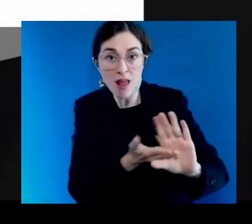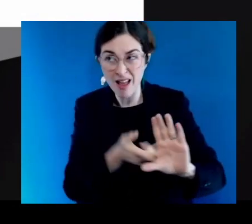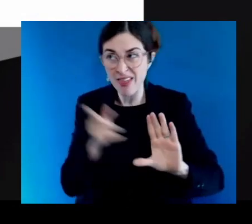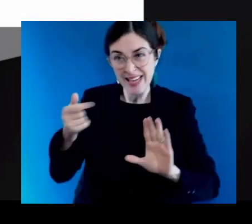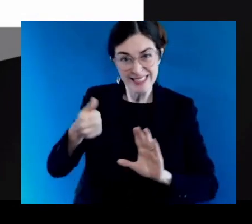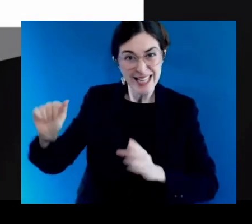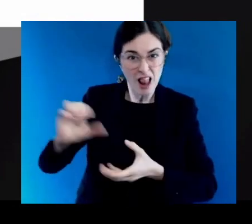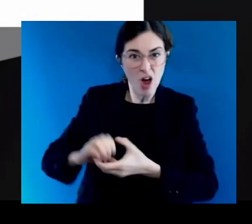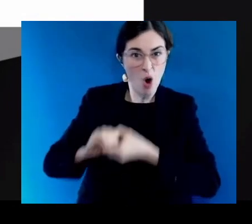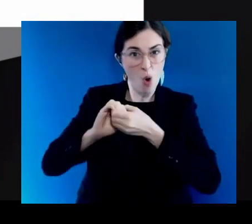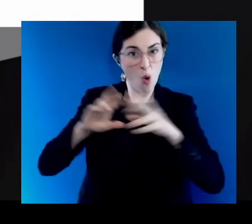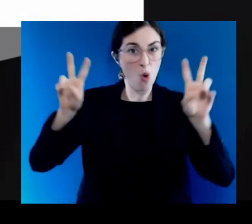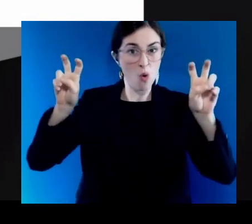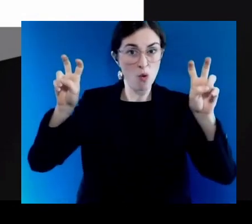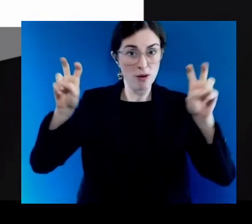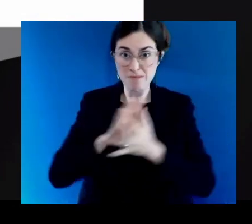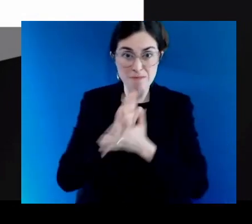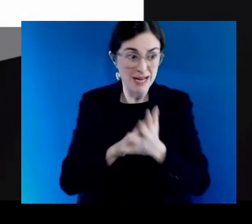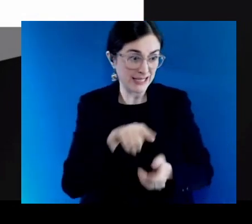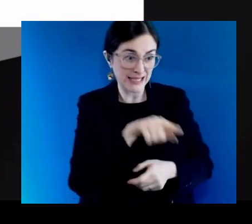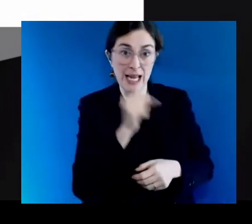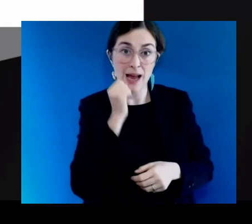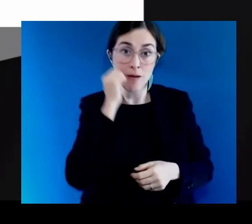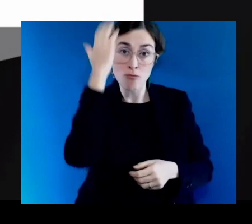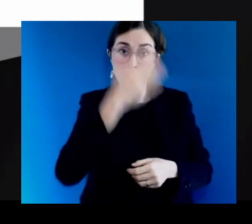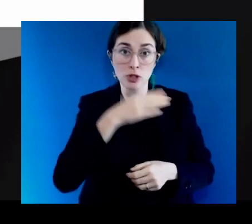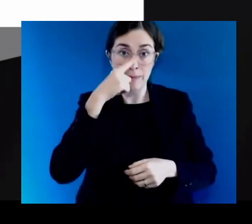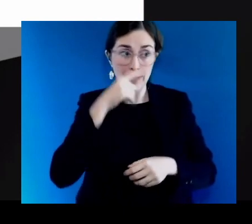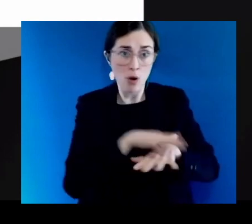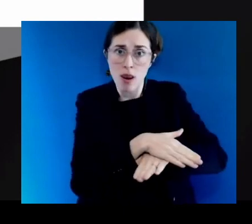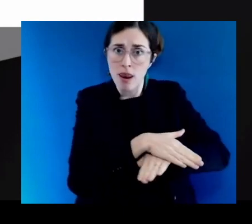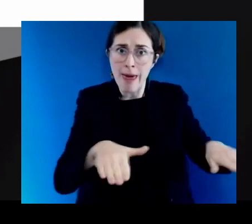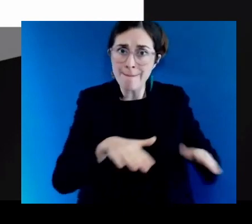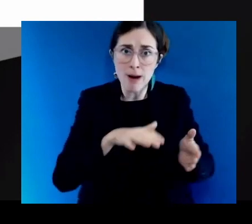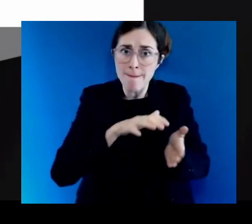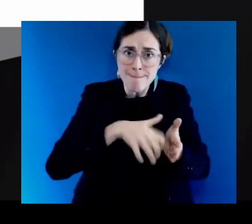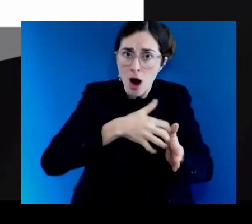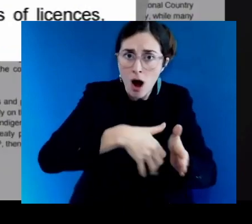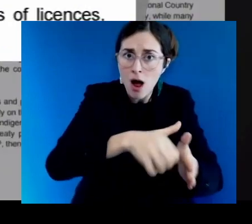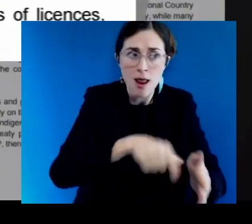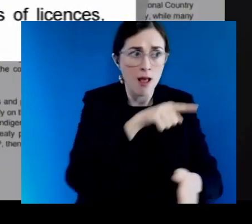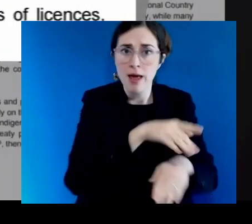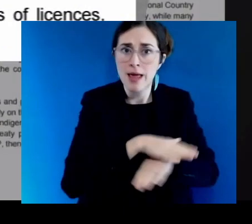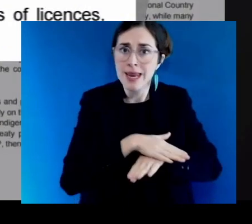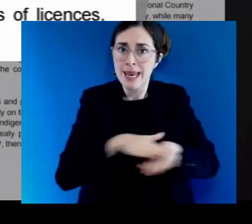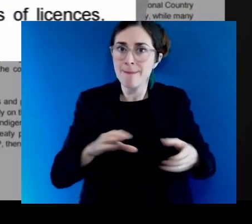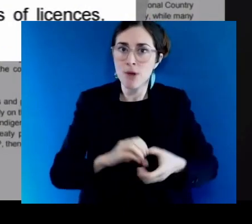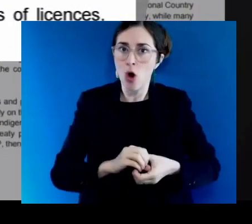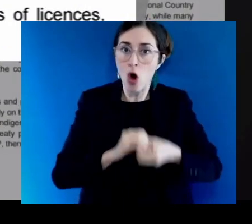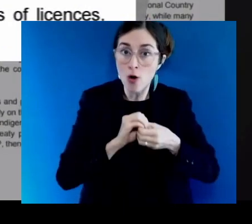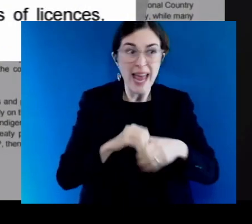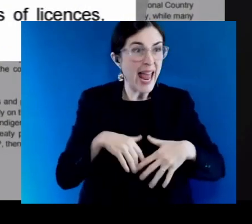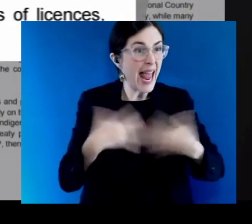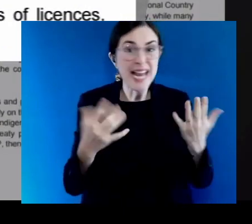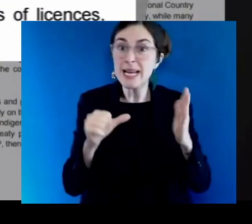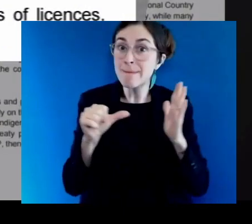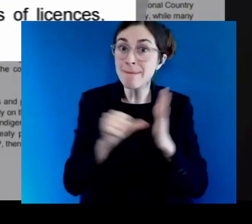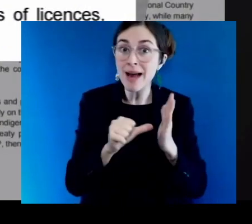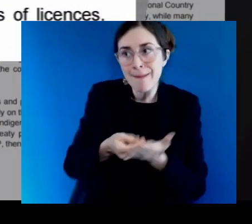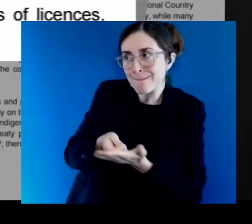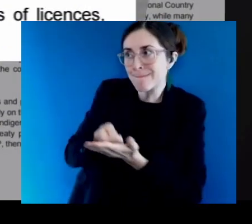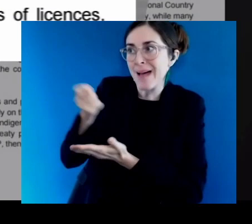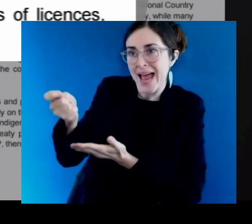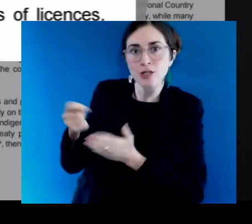or authority to explore for, mine, or otherwise extract the resource, with royalties paid to the state on